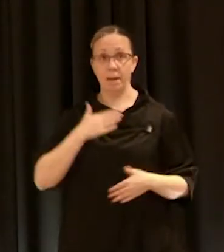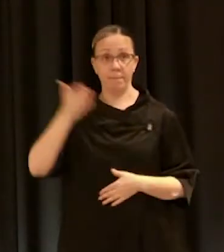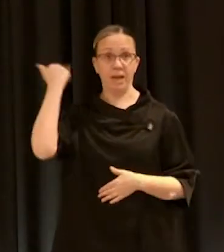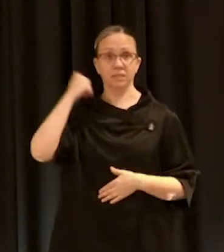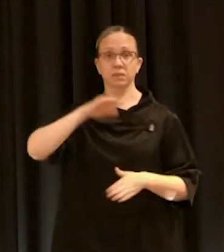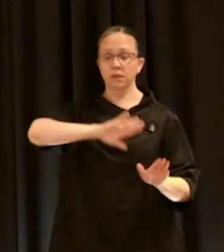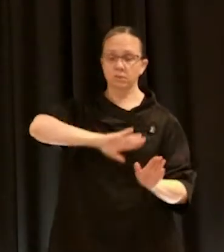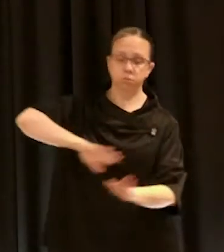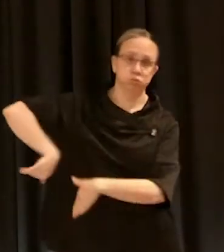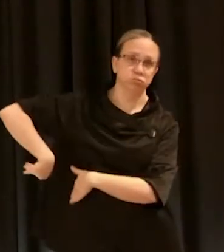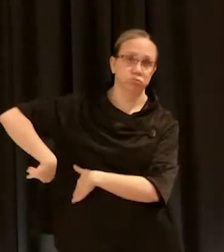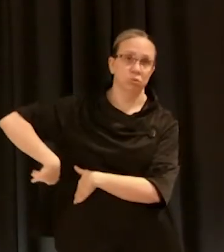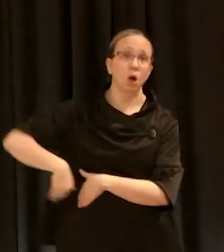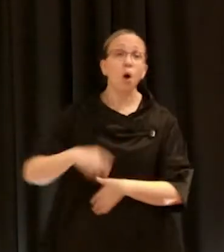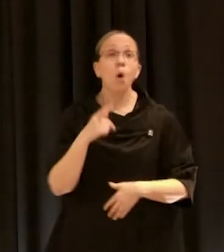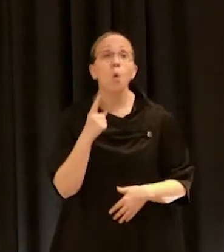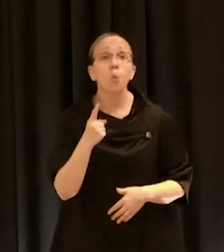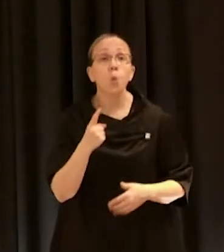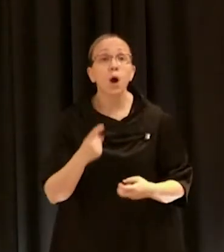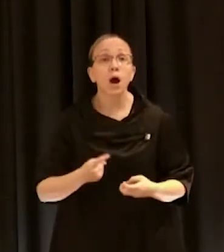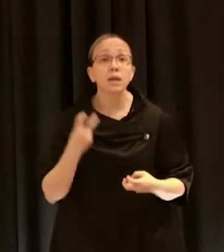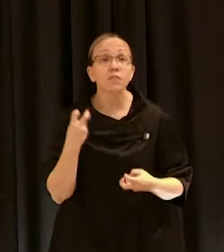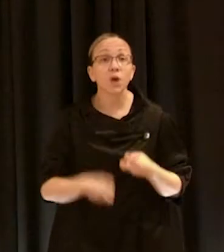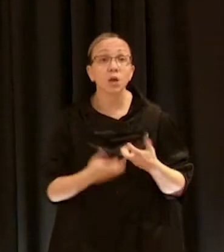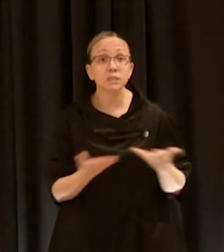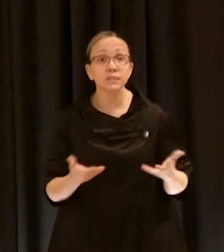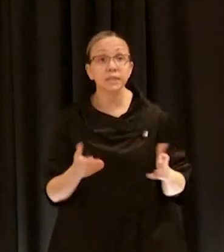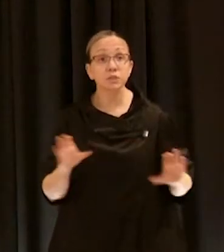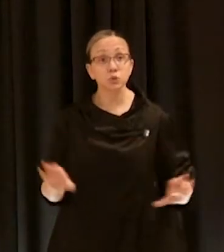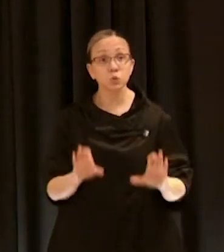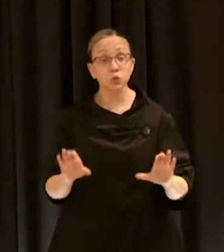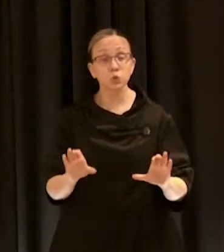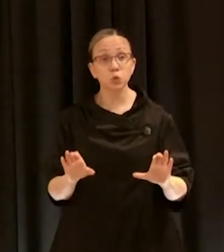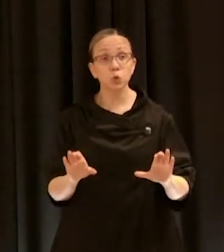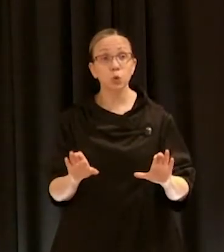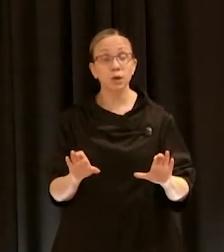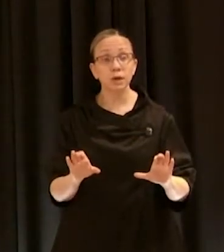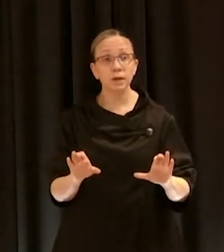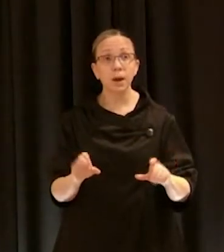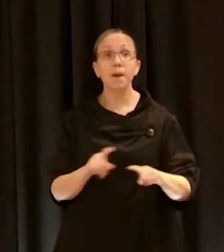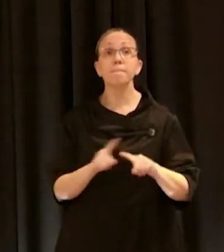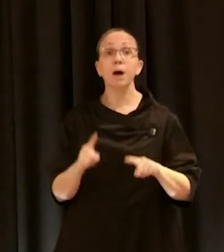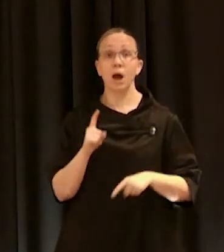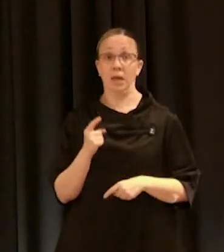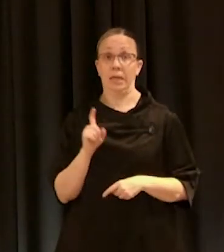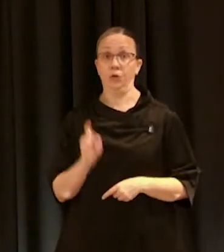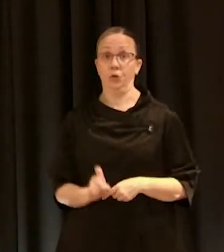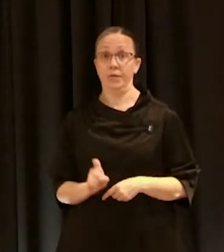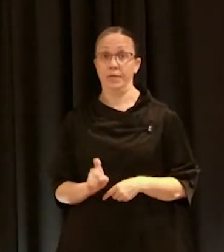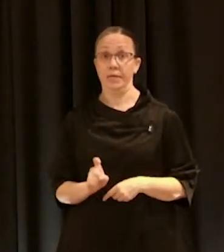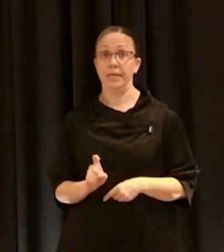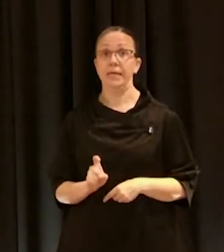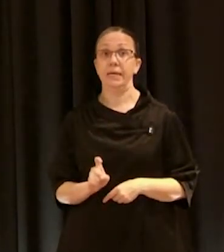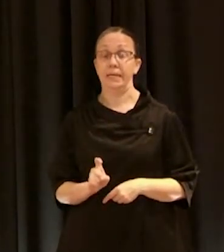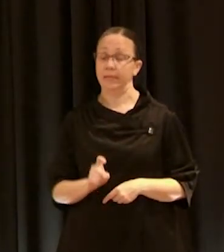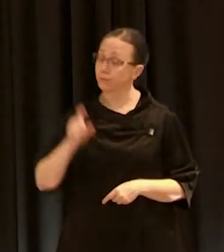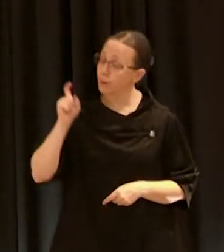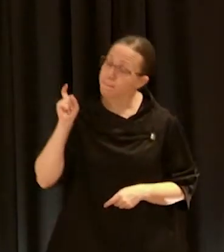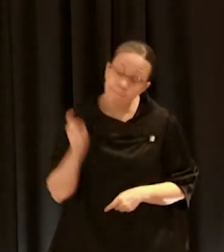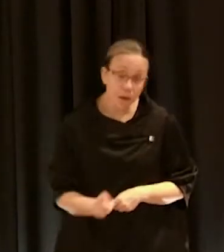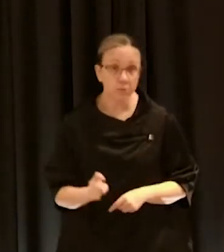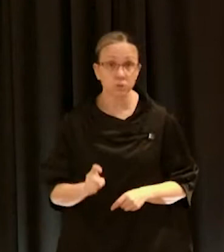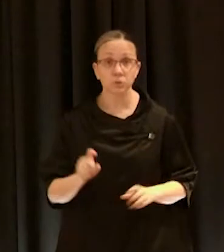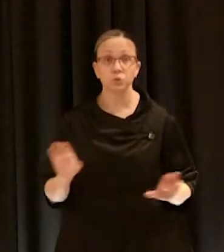past. One of the hardest things you will ever do, but one of the most needful things that you must